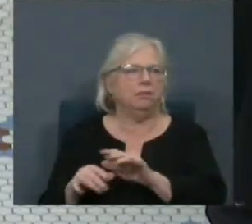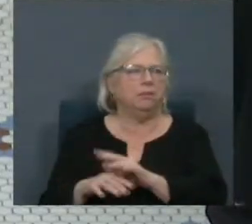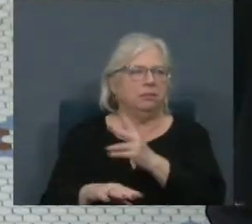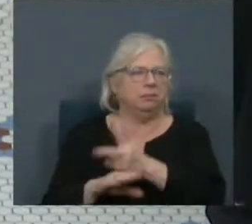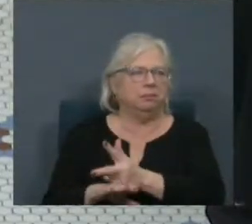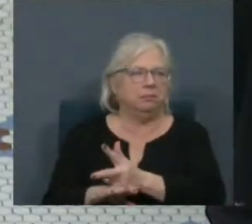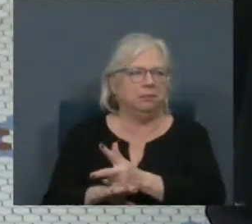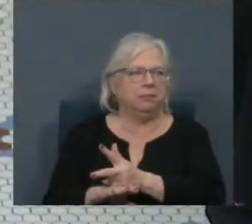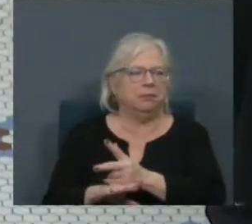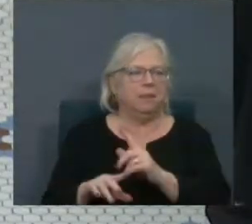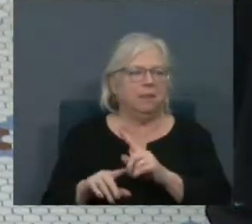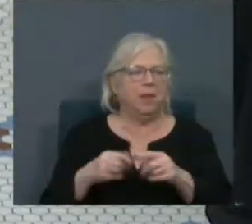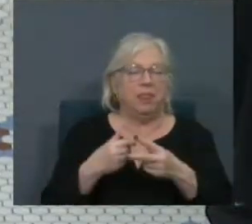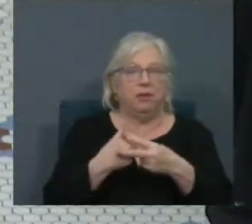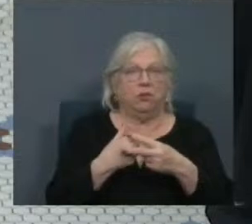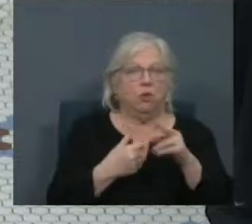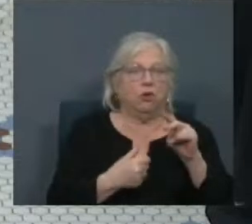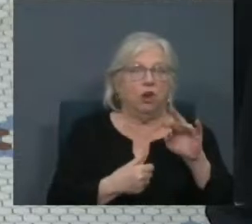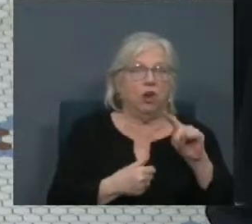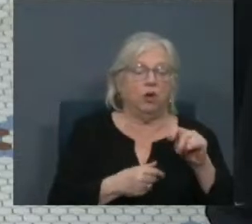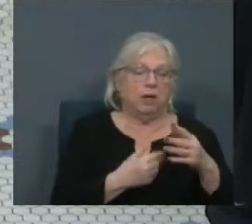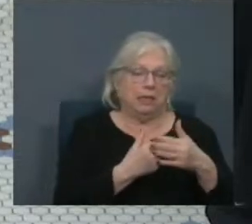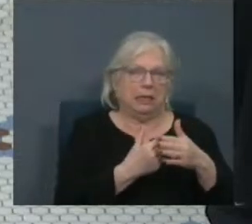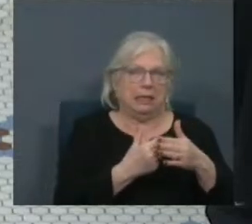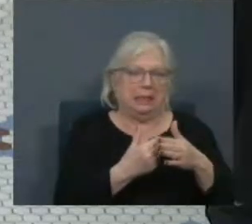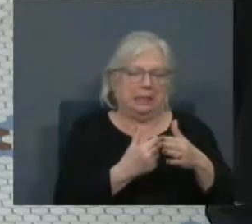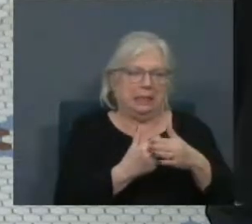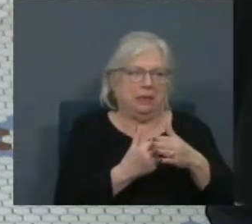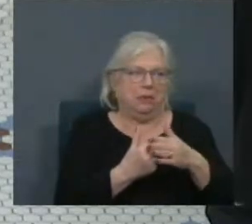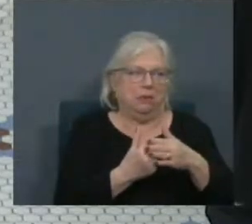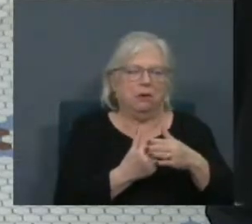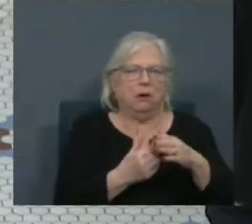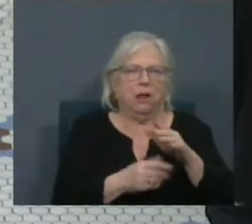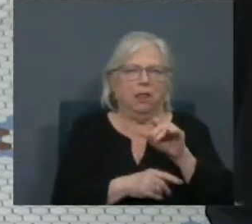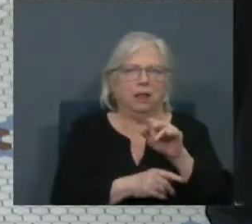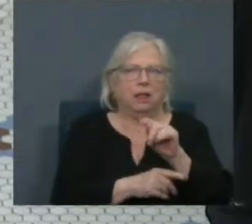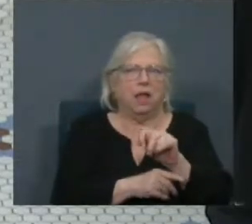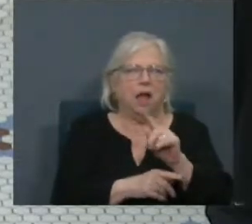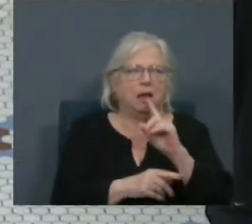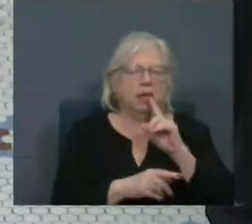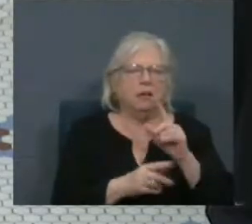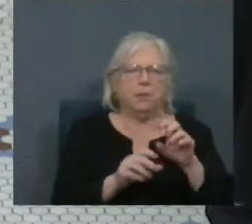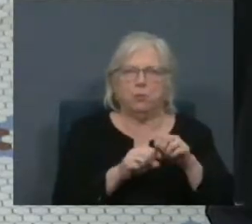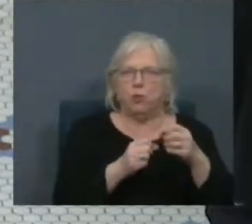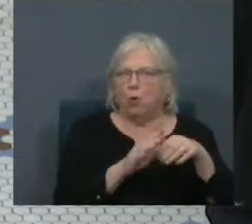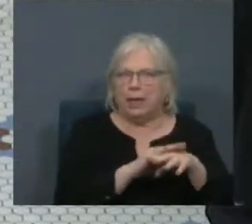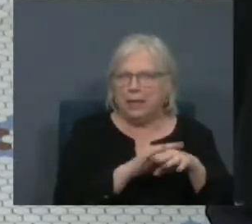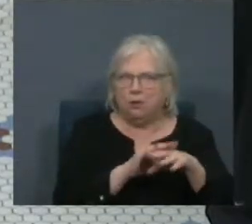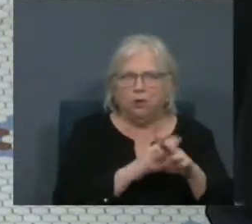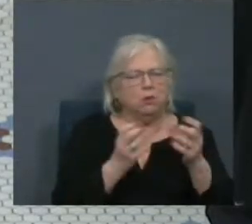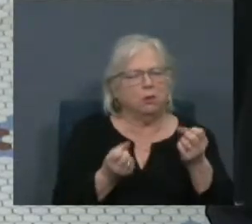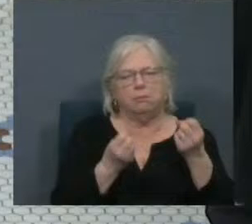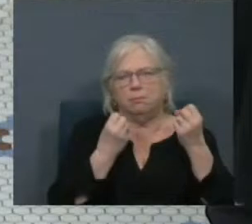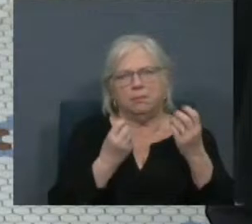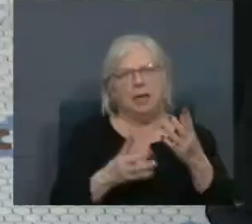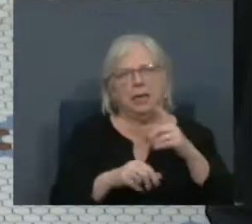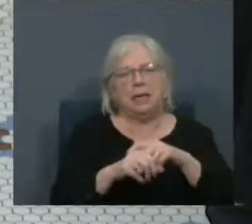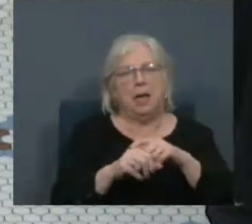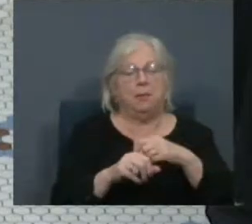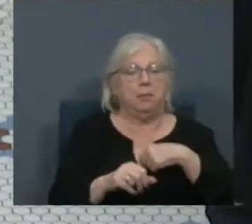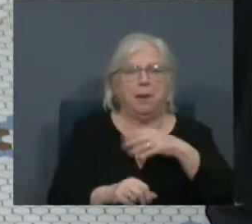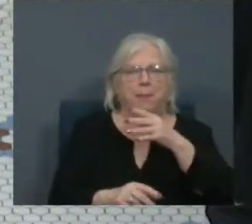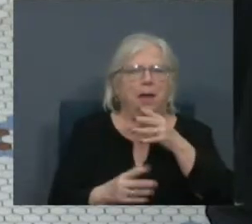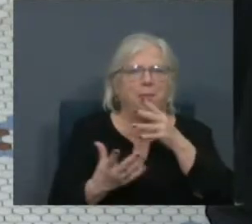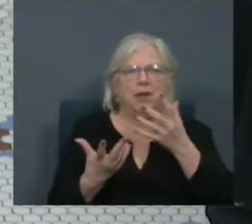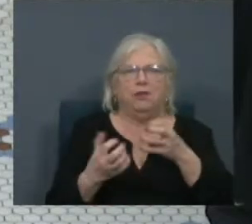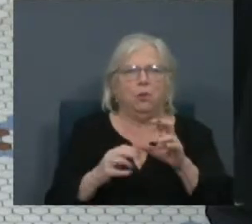But the storage unit that's nearby, that's near the lot, has been broken into so many times, and my mom just